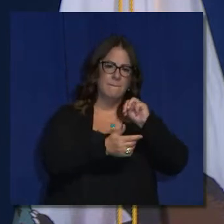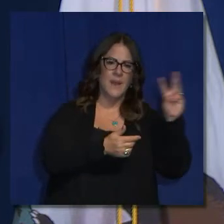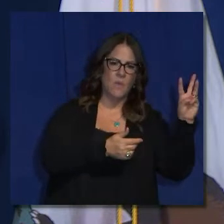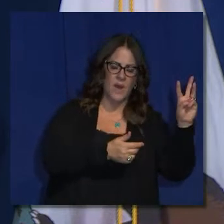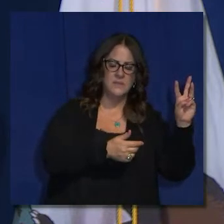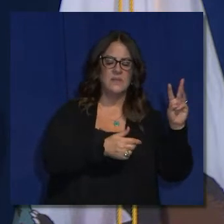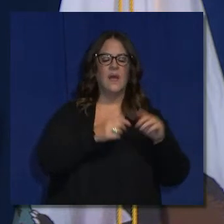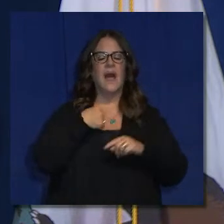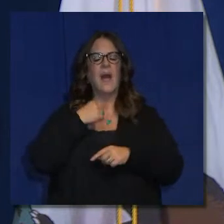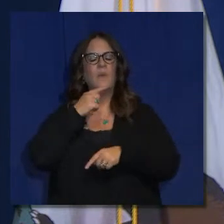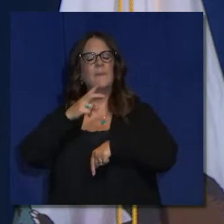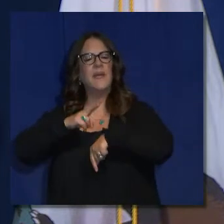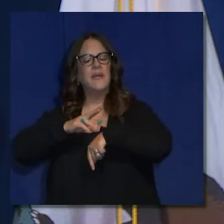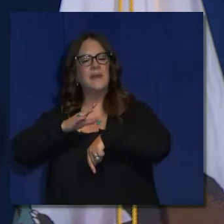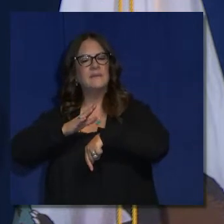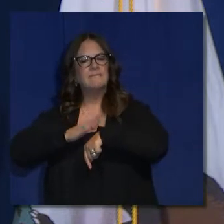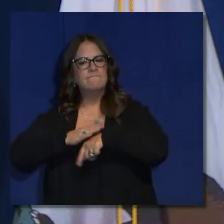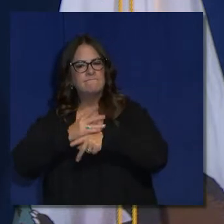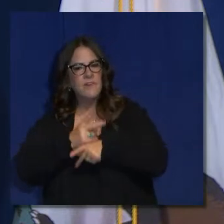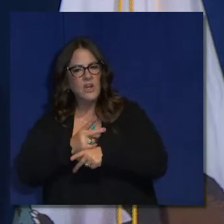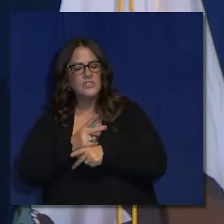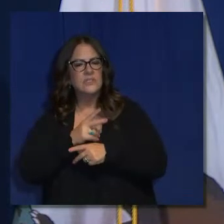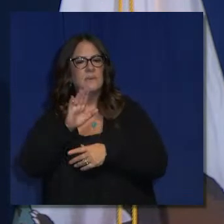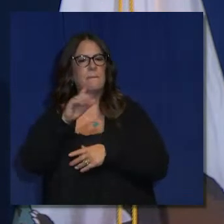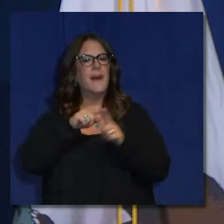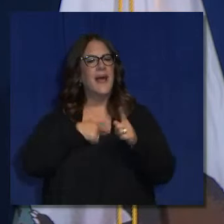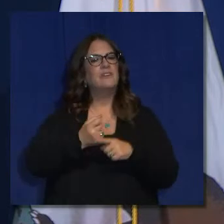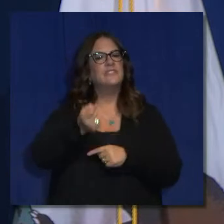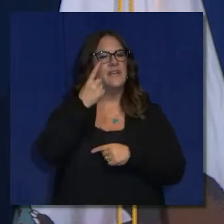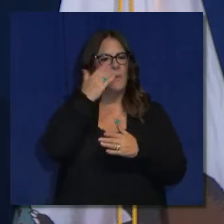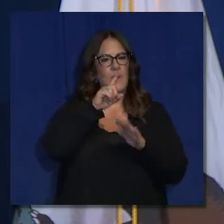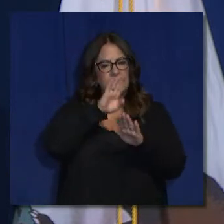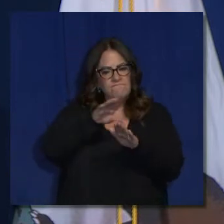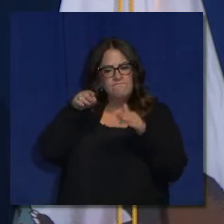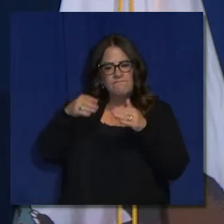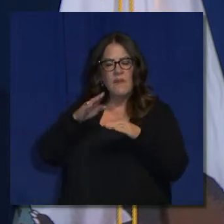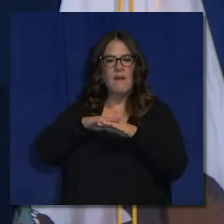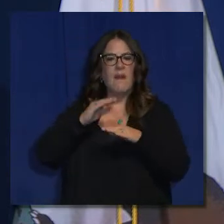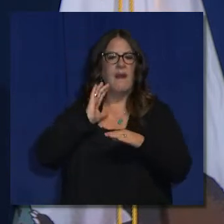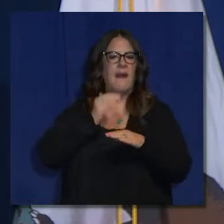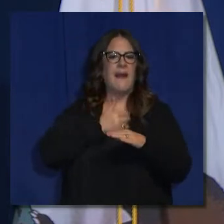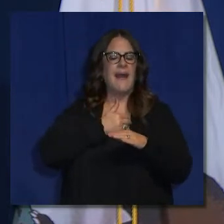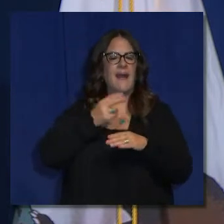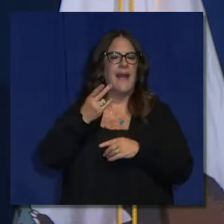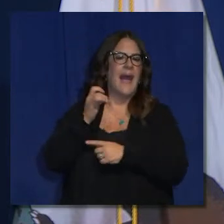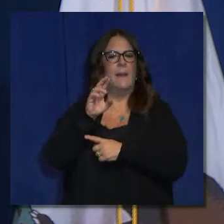I understand why there's a focus on our hyper-transparency